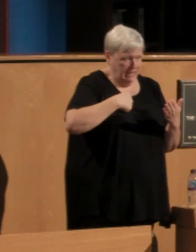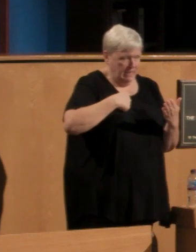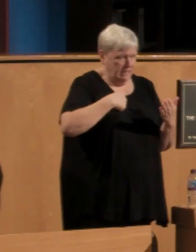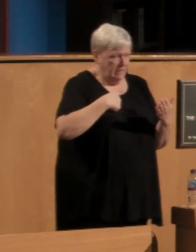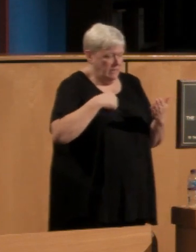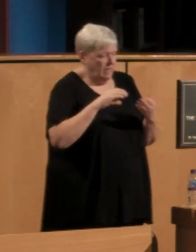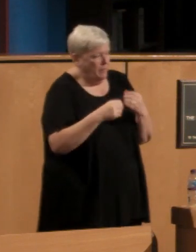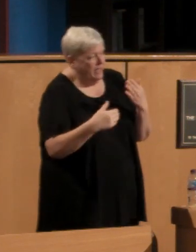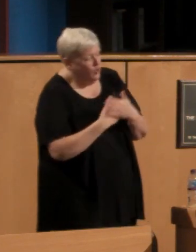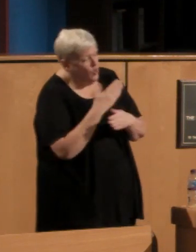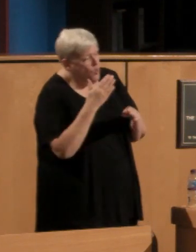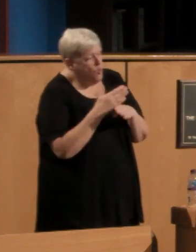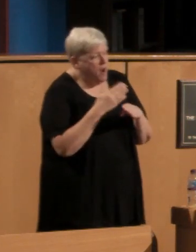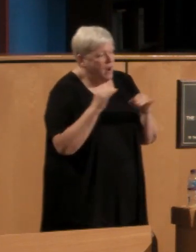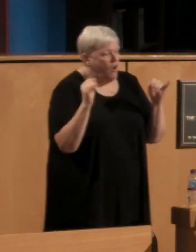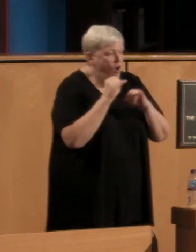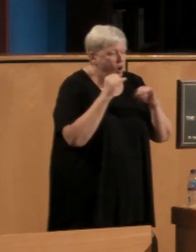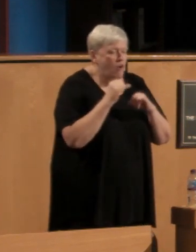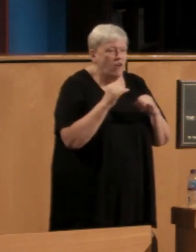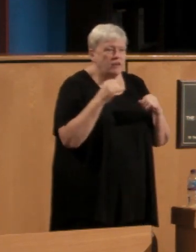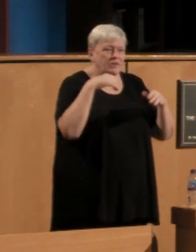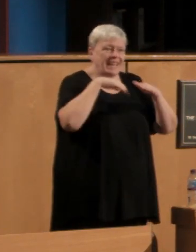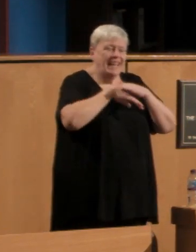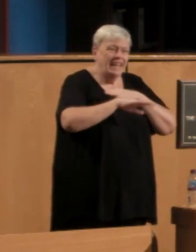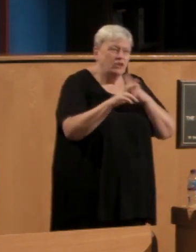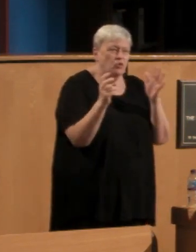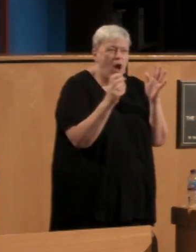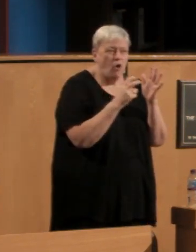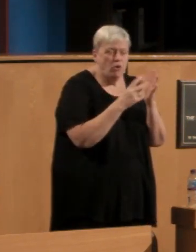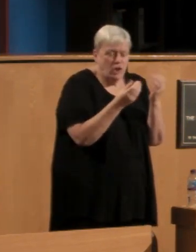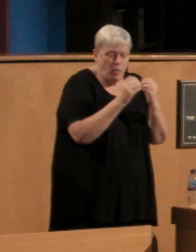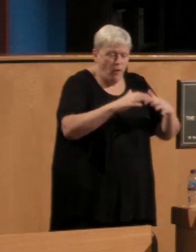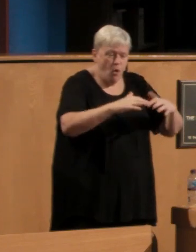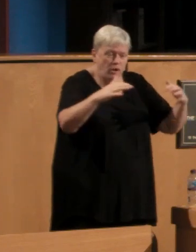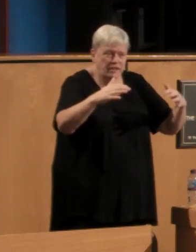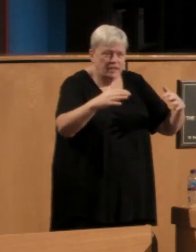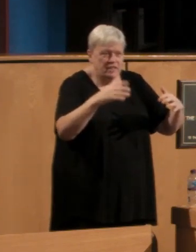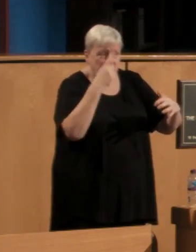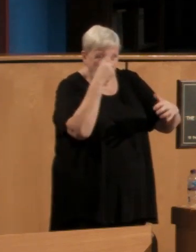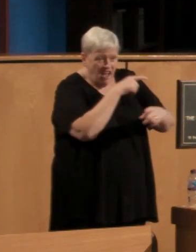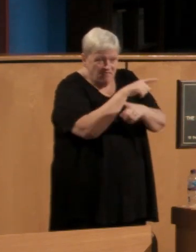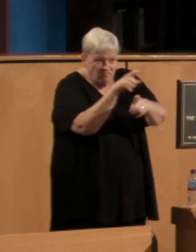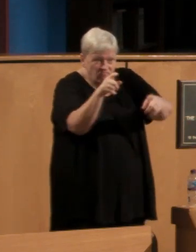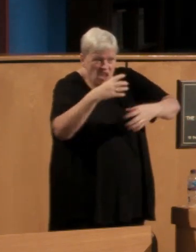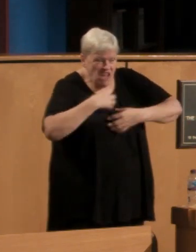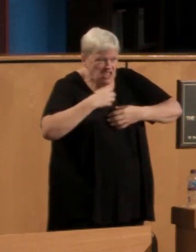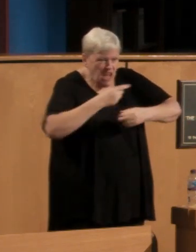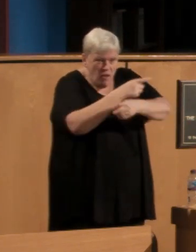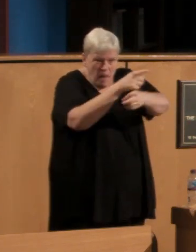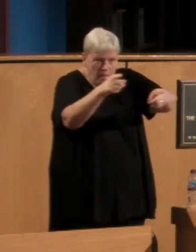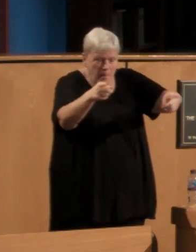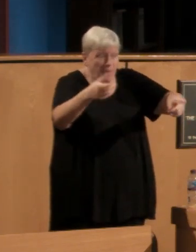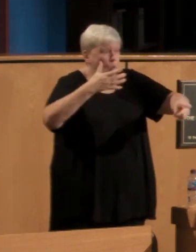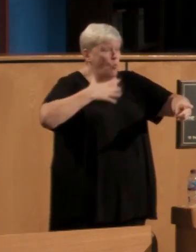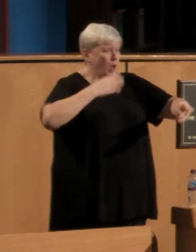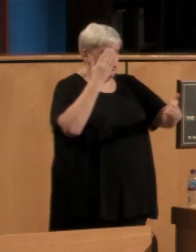horror, it means sort of entering into a contract with your audience that you're allowed to scare them and they're there to be scared. And